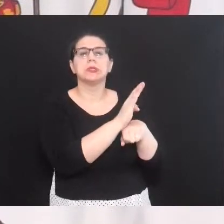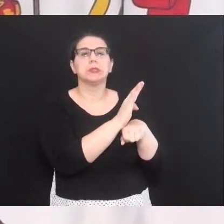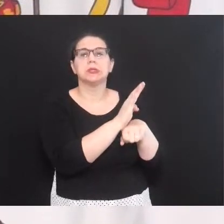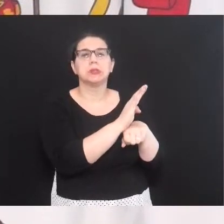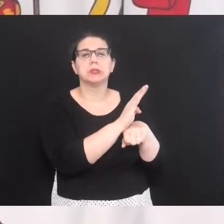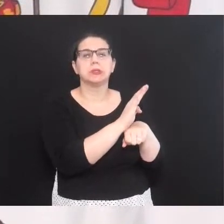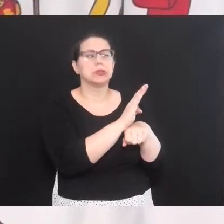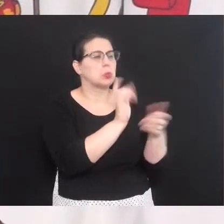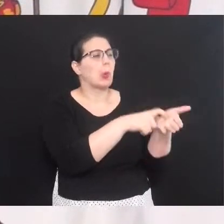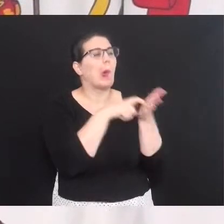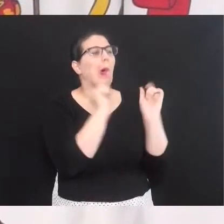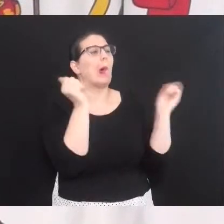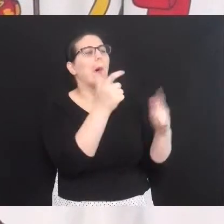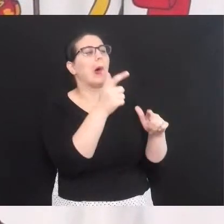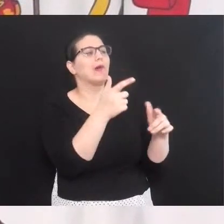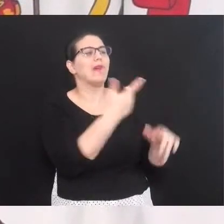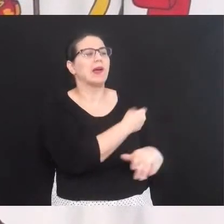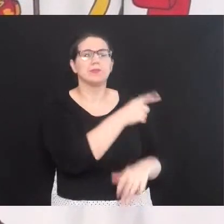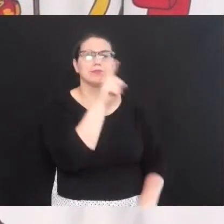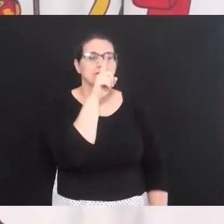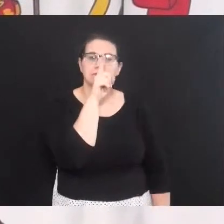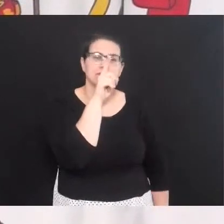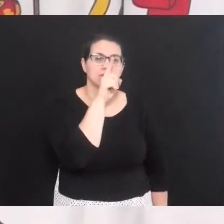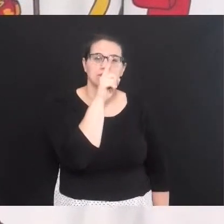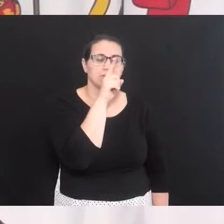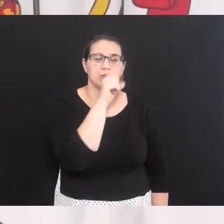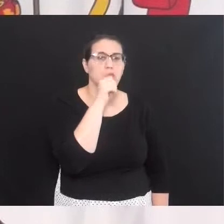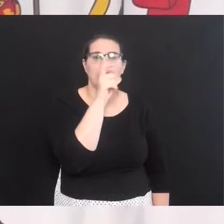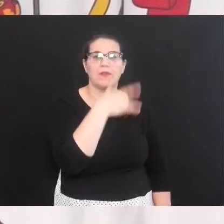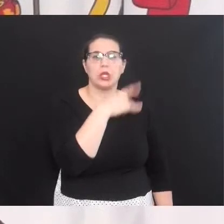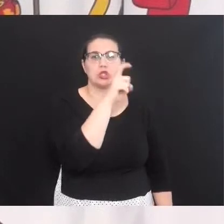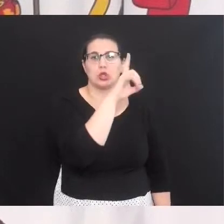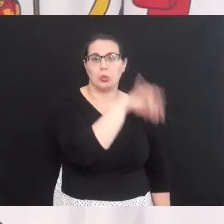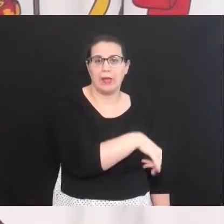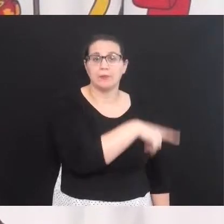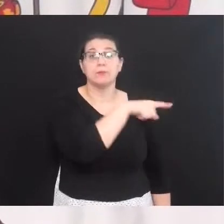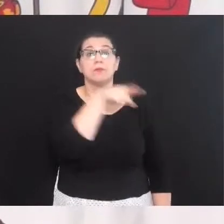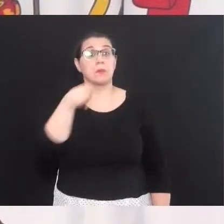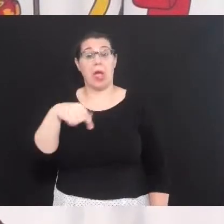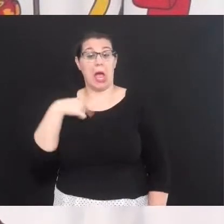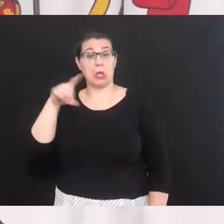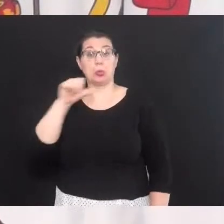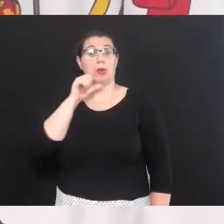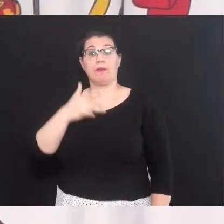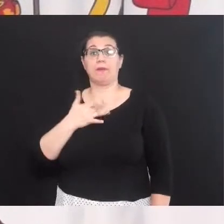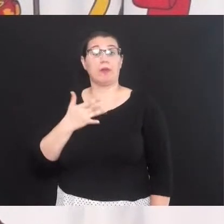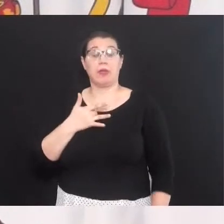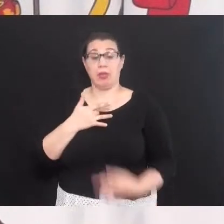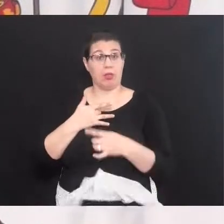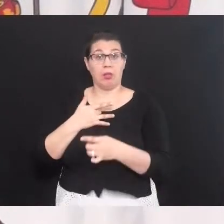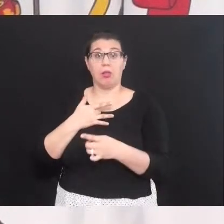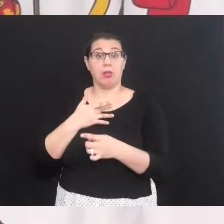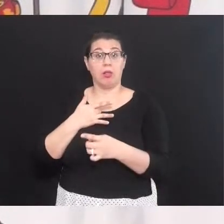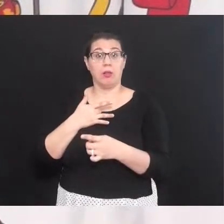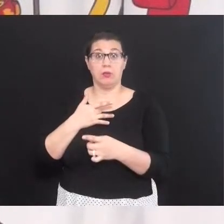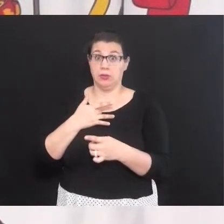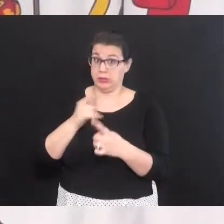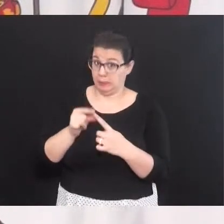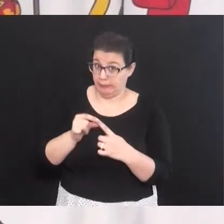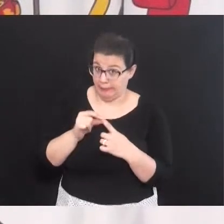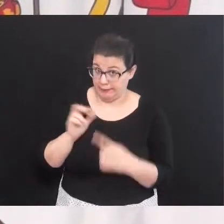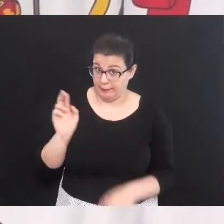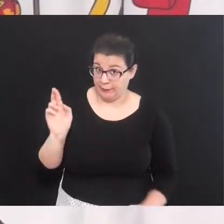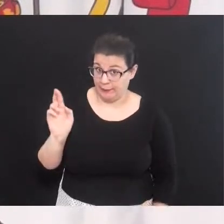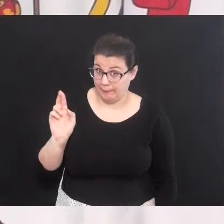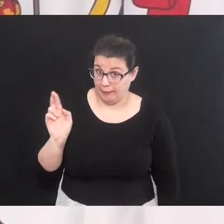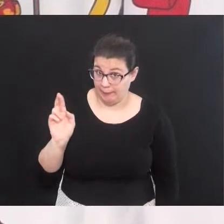absolutely require people to get vaccinated. I do not think in any way that we, especially as